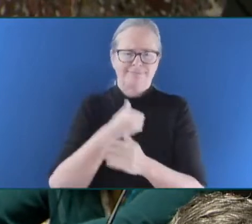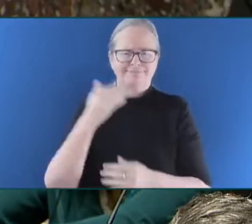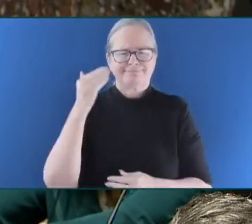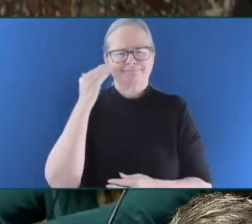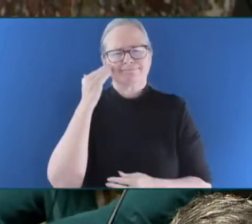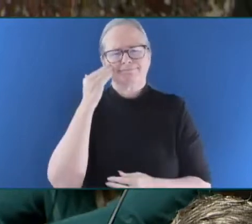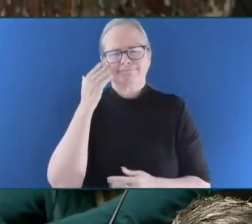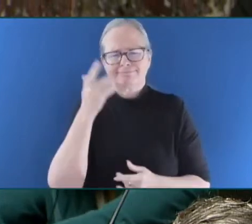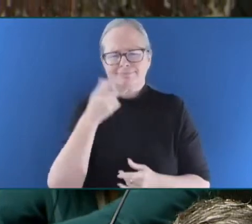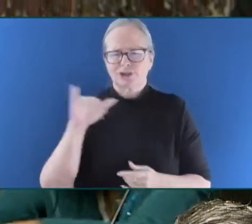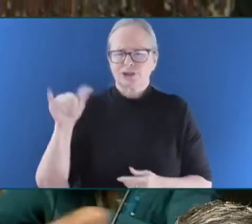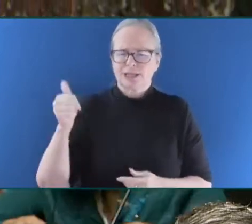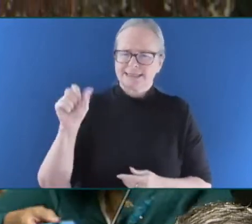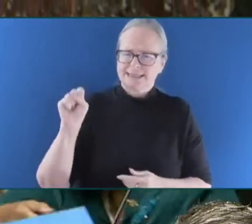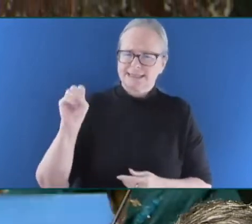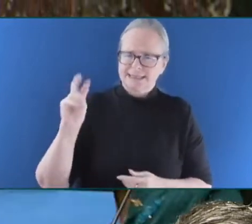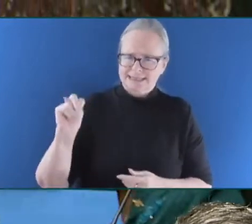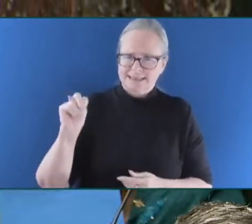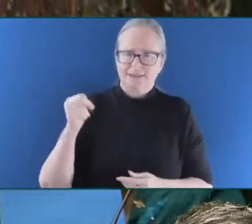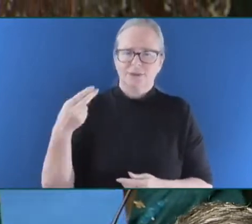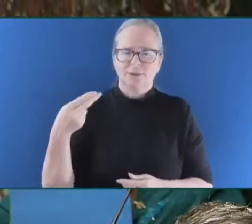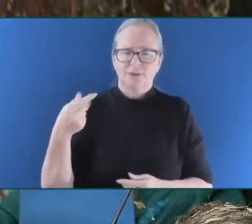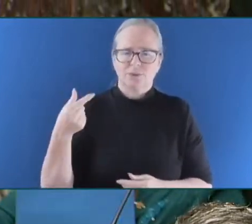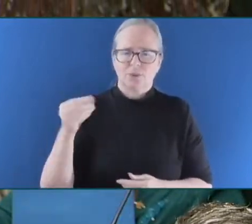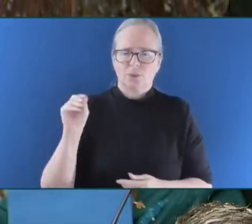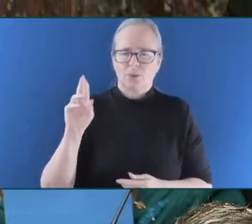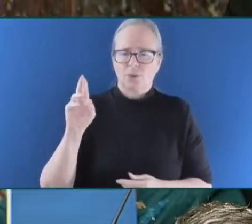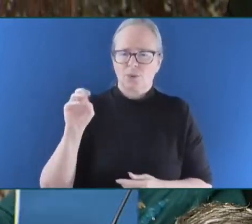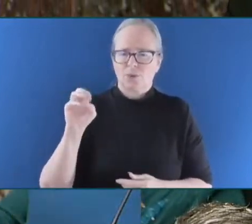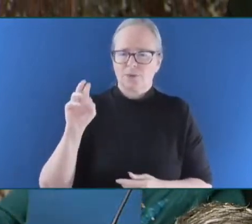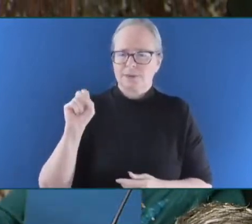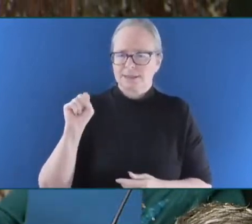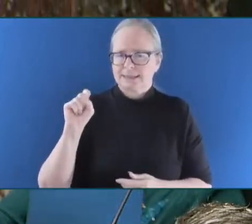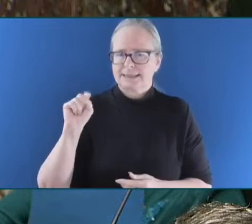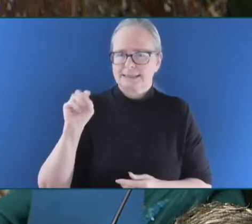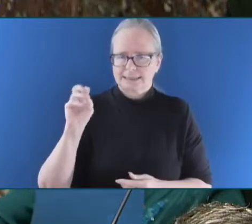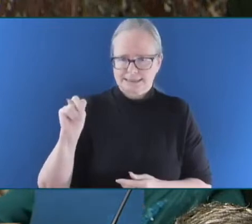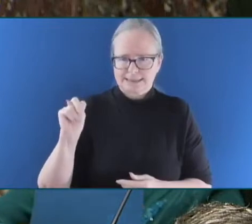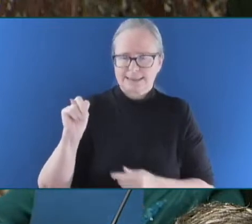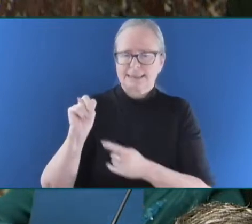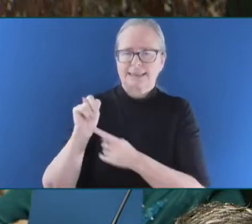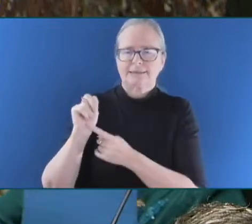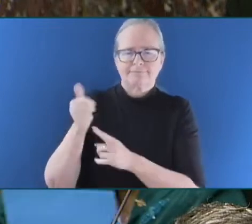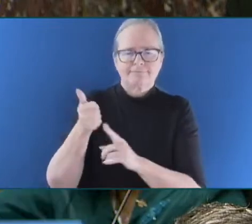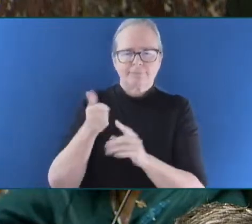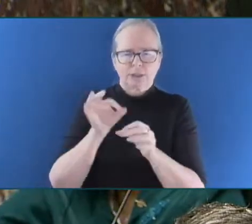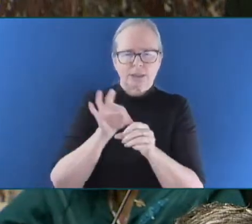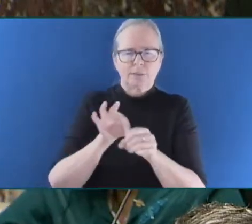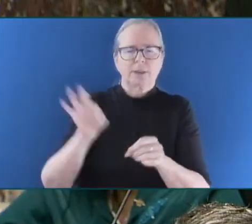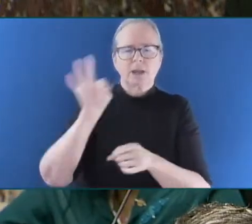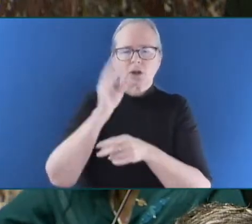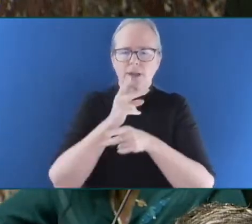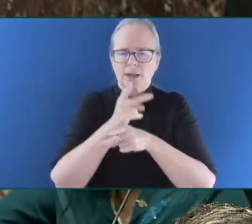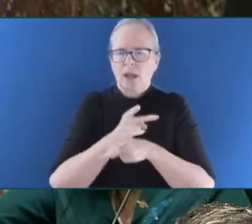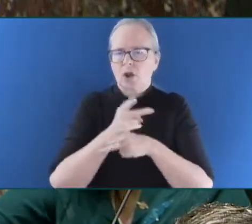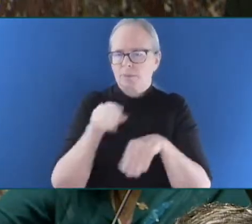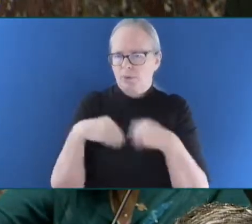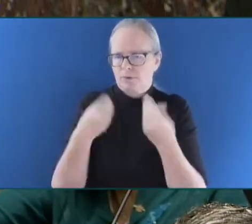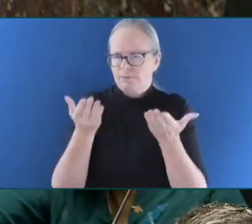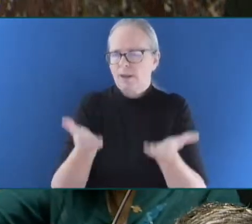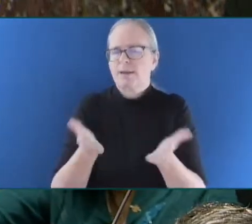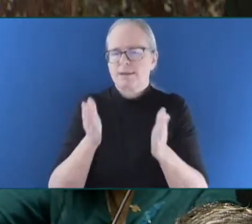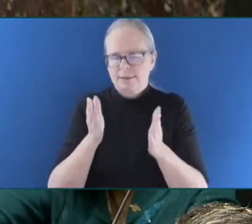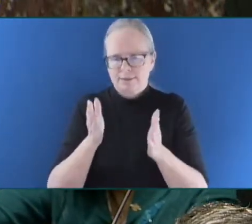He often looks over us. He is the spiritual care provider for Leading Influence. He has brought in today a constituent